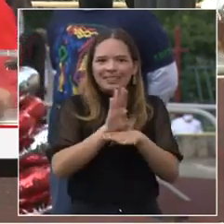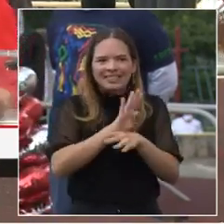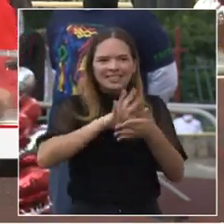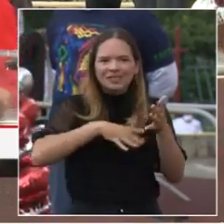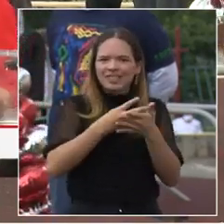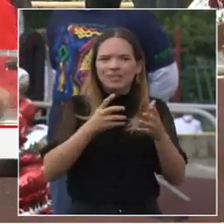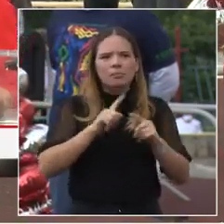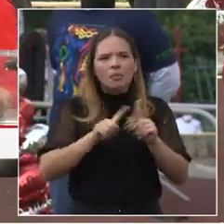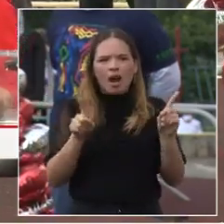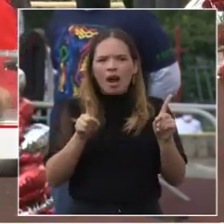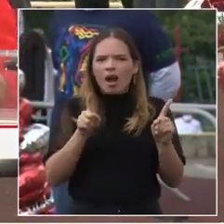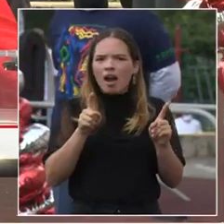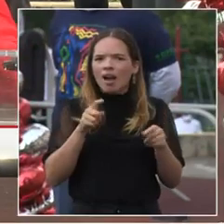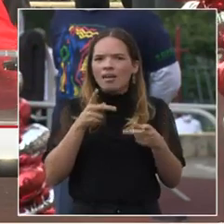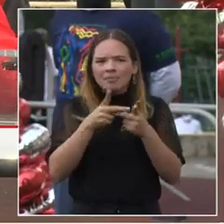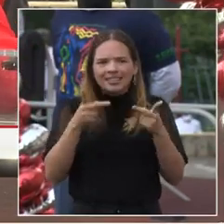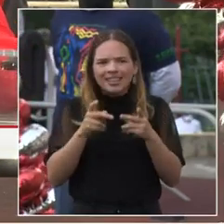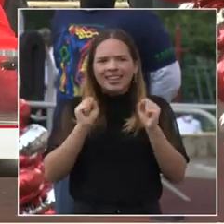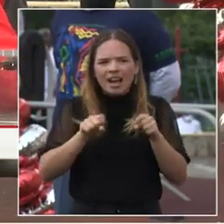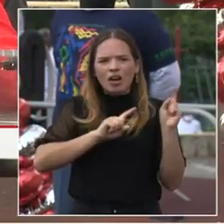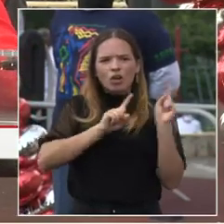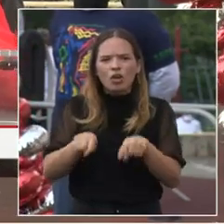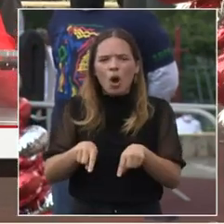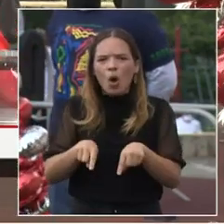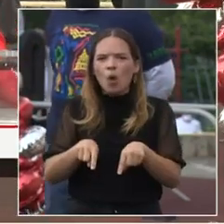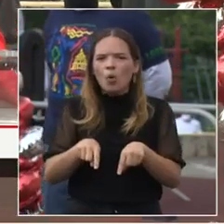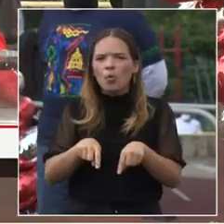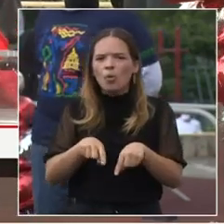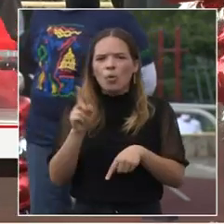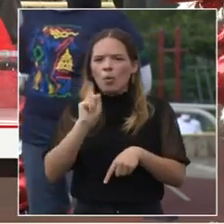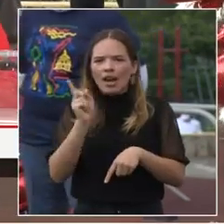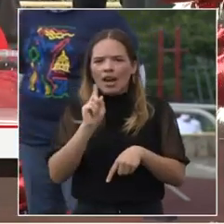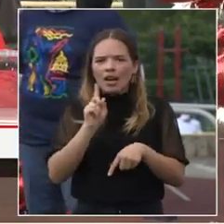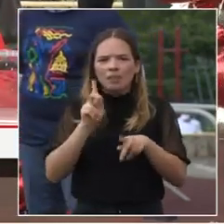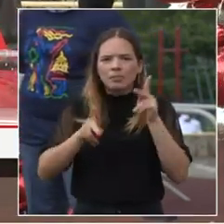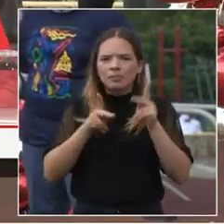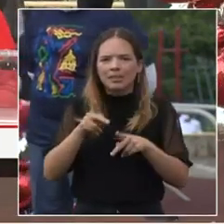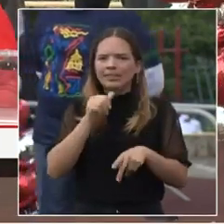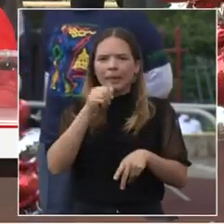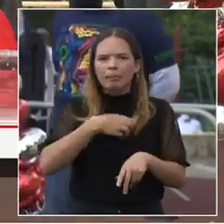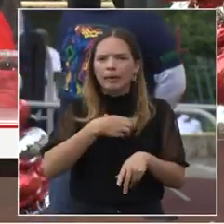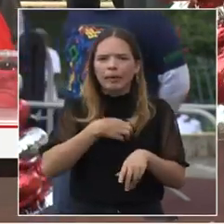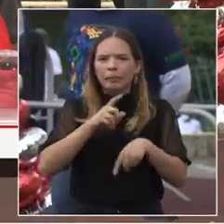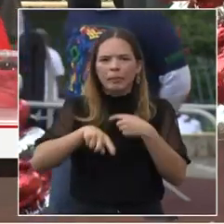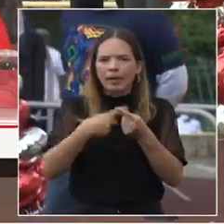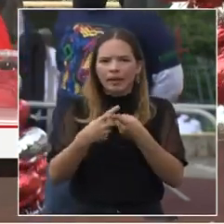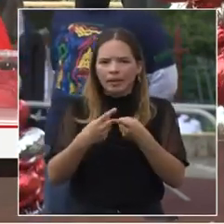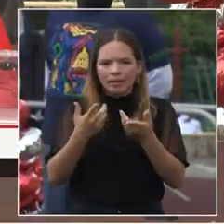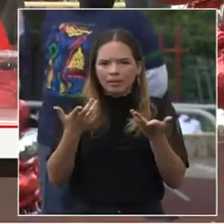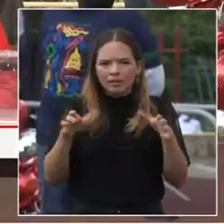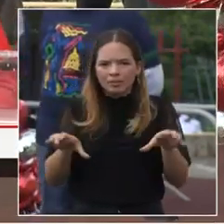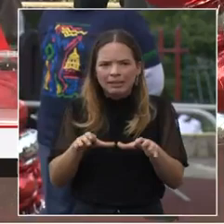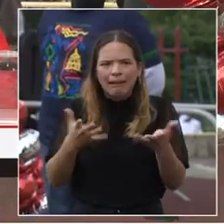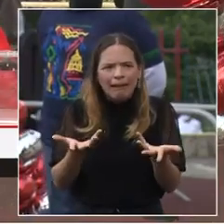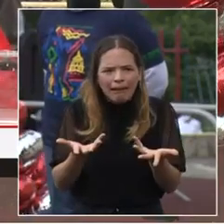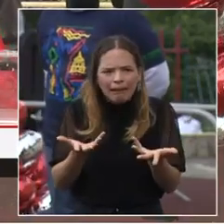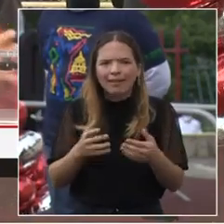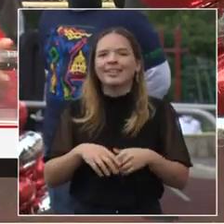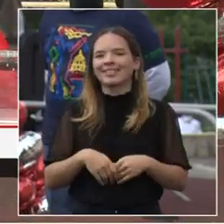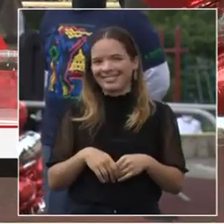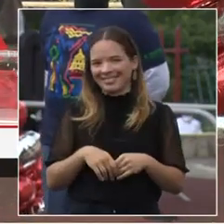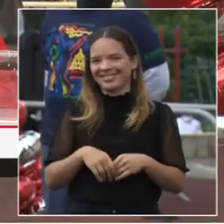place I can go when people aren't complaining about something I've done. So, right? So we are all excited to be here. You know,